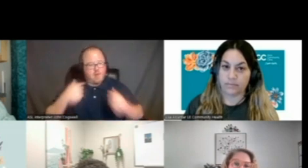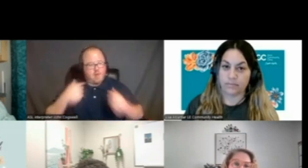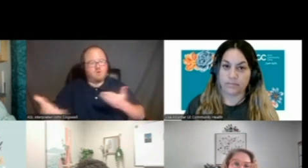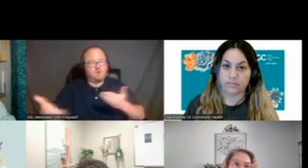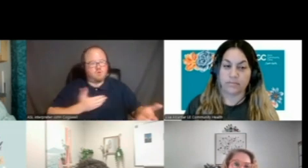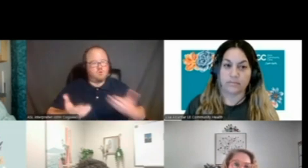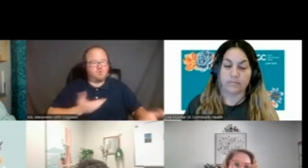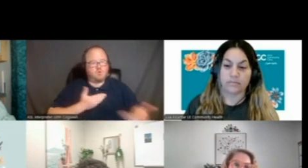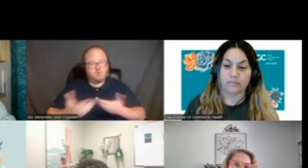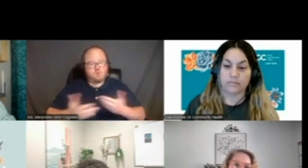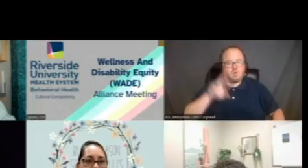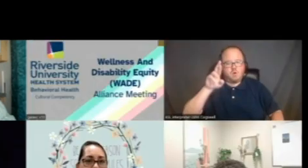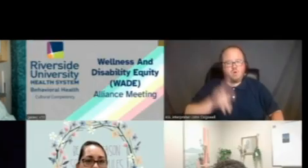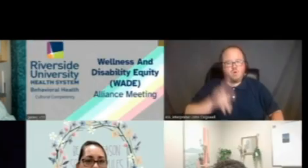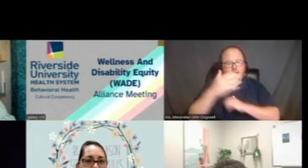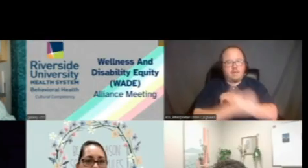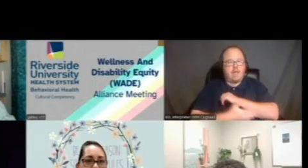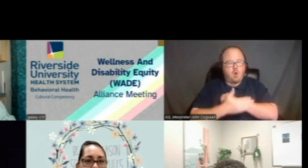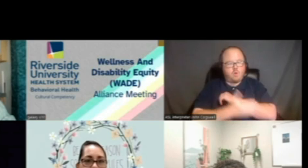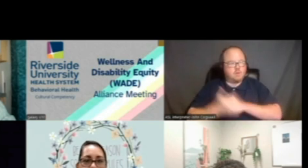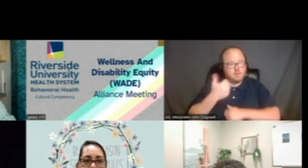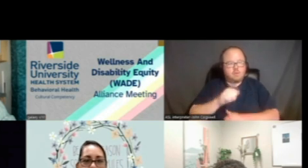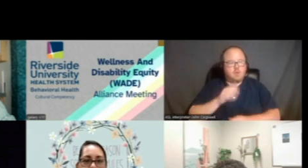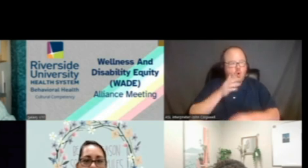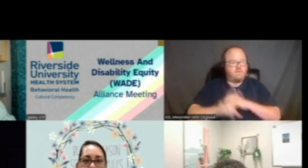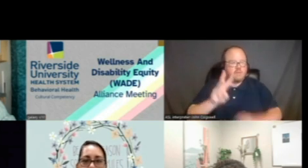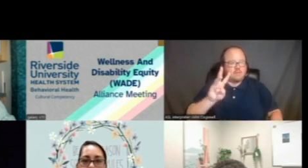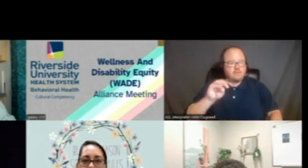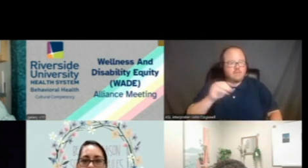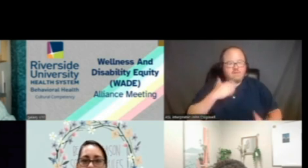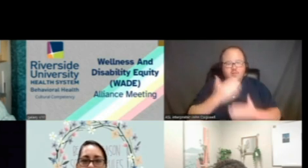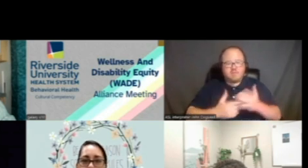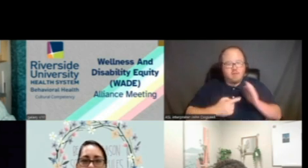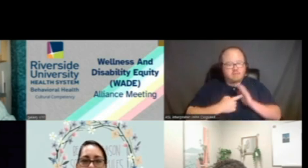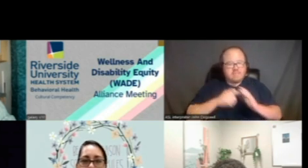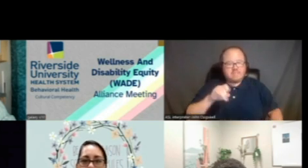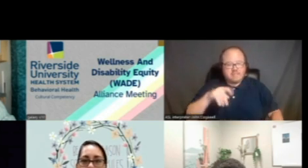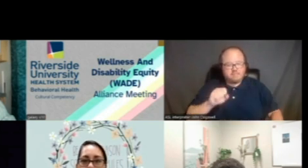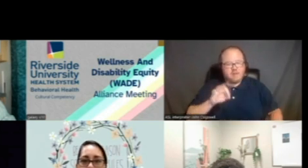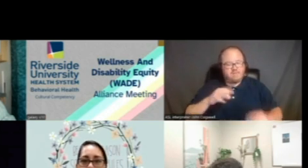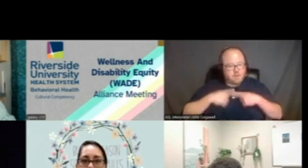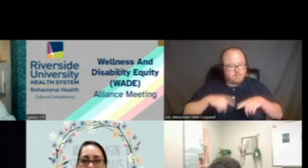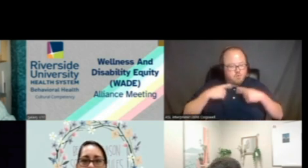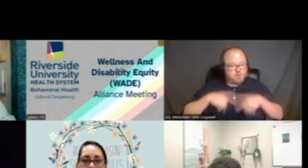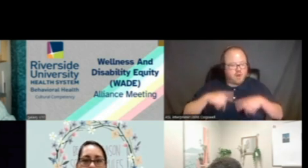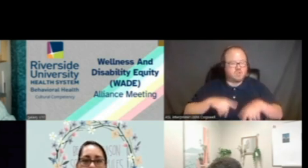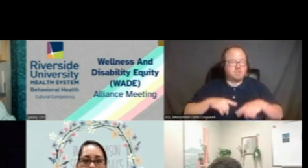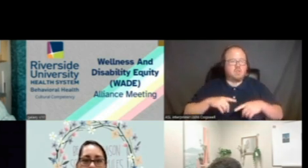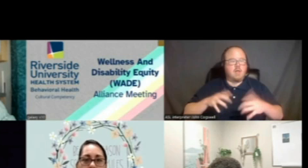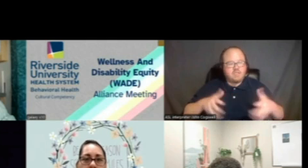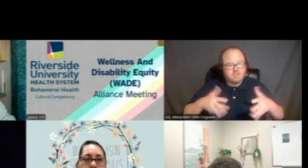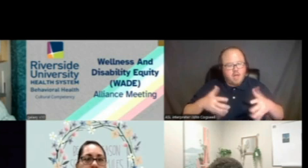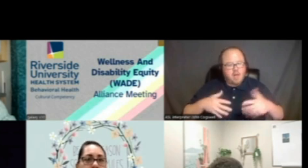have four seniors in Riverside County, anyone over 60 who had some symptoms of, um, depression, anxiety,